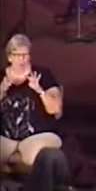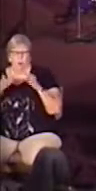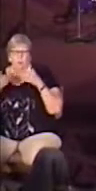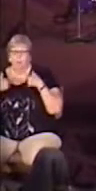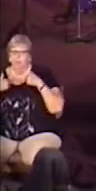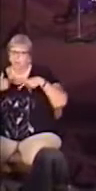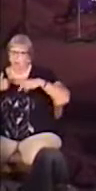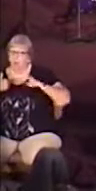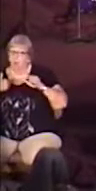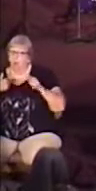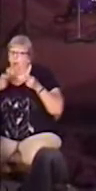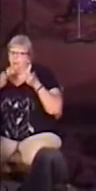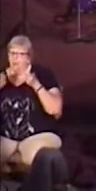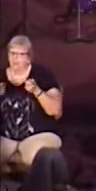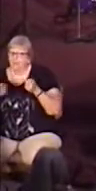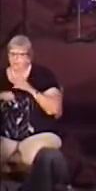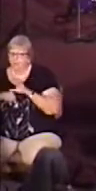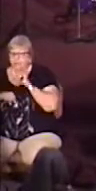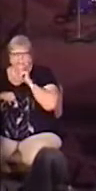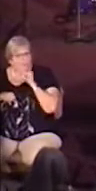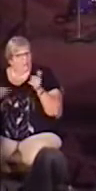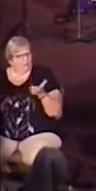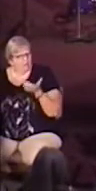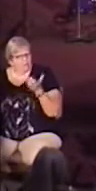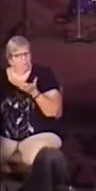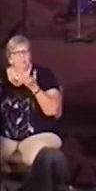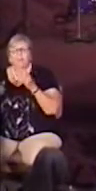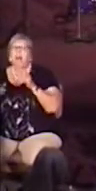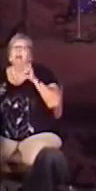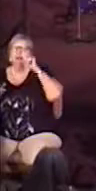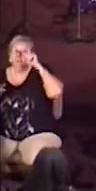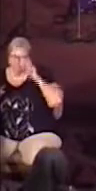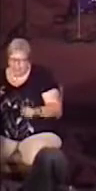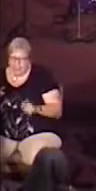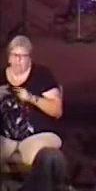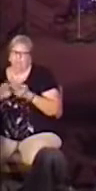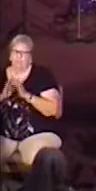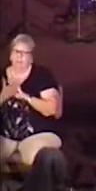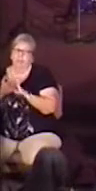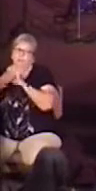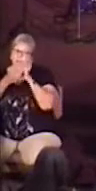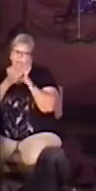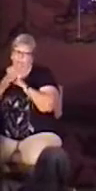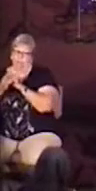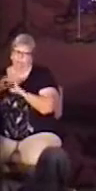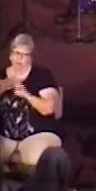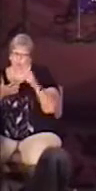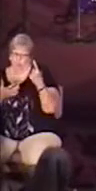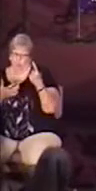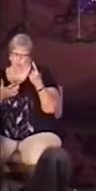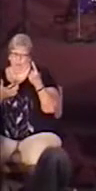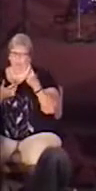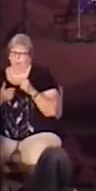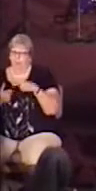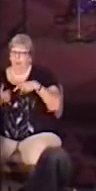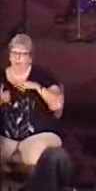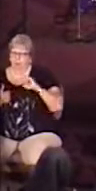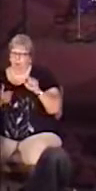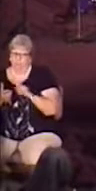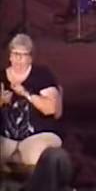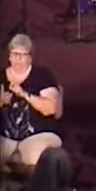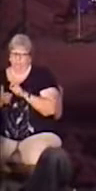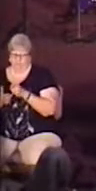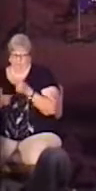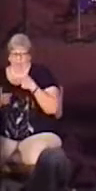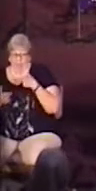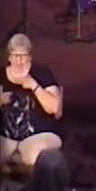church not encouragement, but commands to be unified. And in verse 1, we find this. Paul writes, therefore,